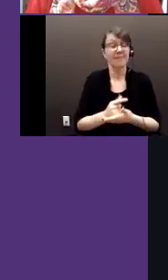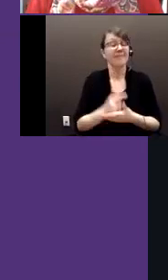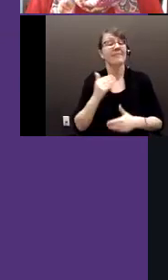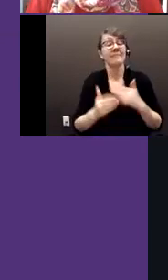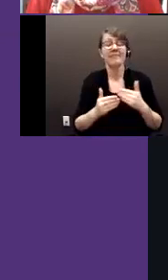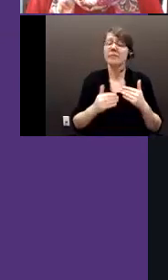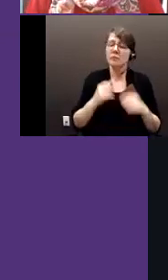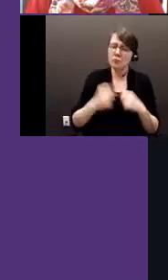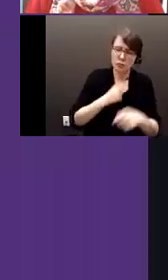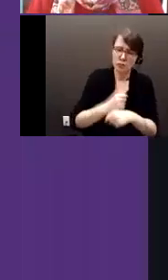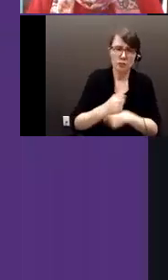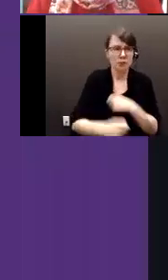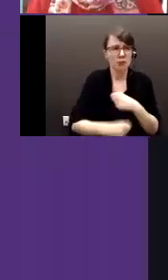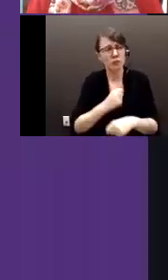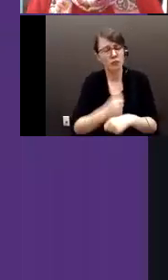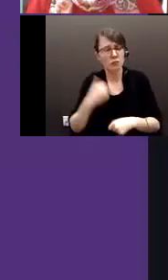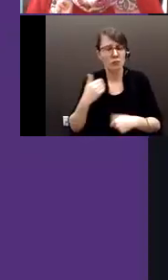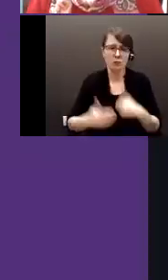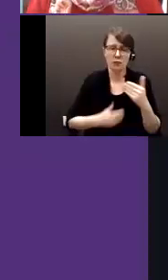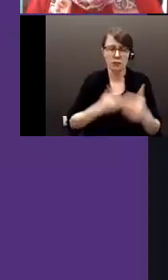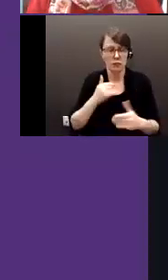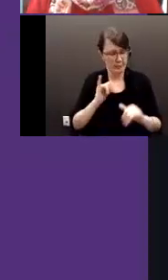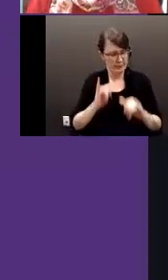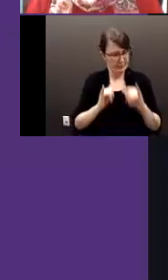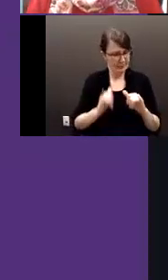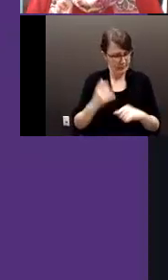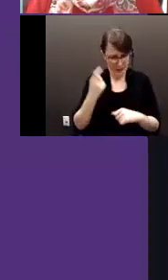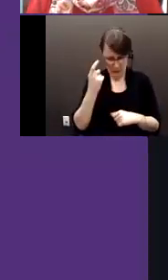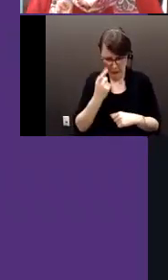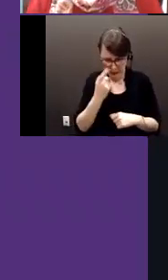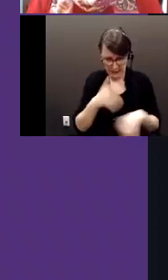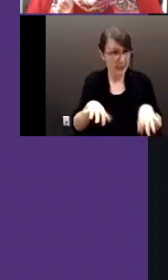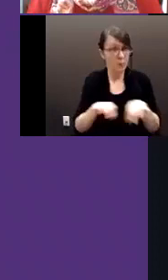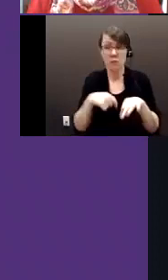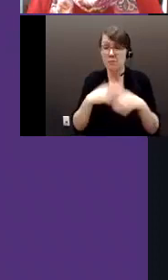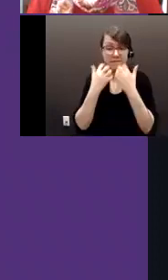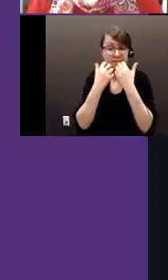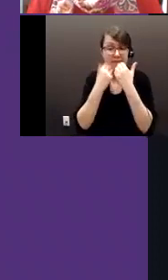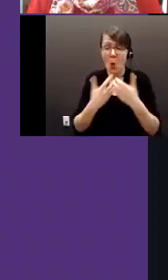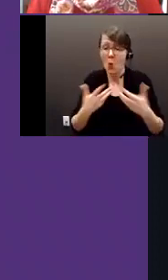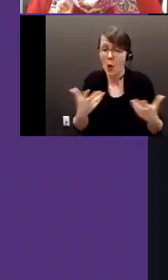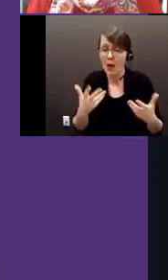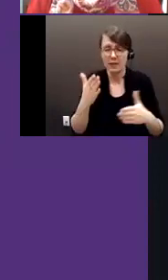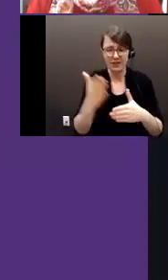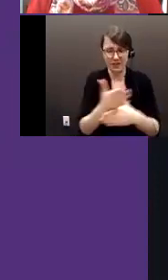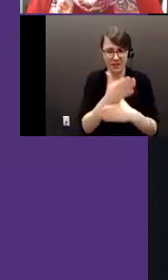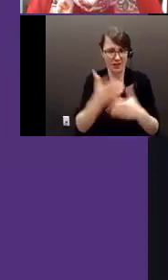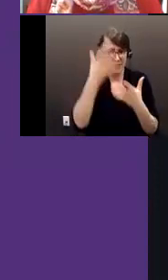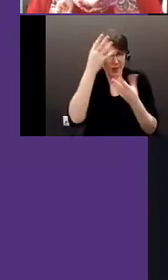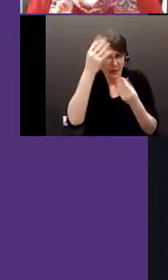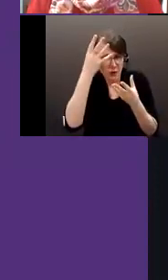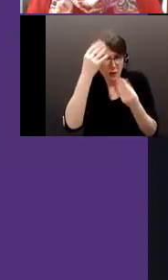important to me to be able to share knowledge and share information and create awareness around